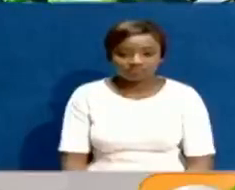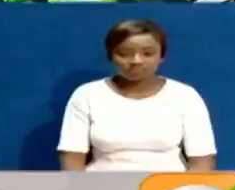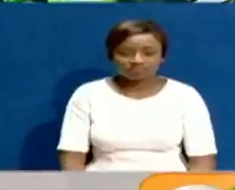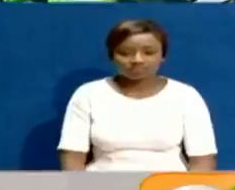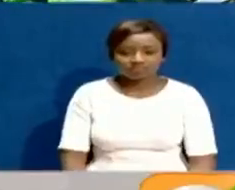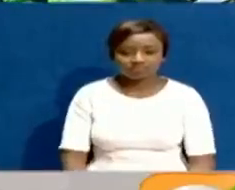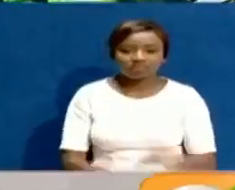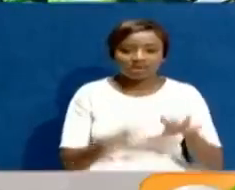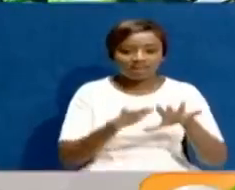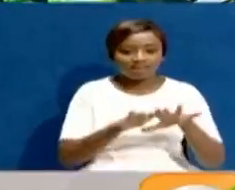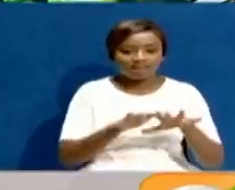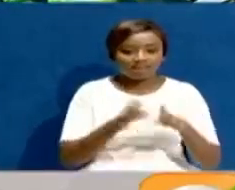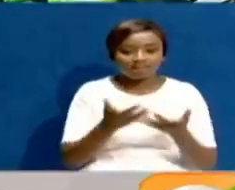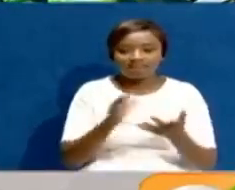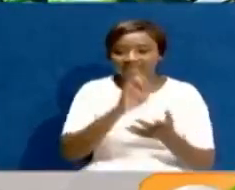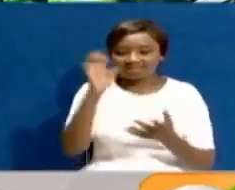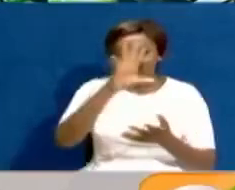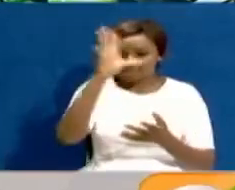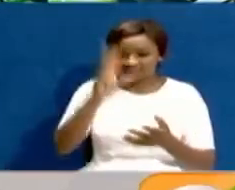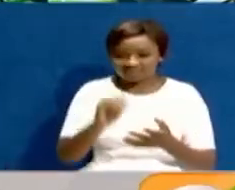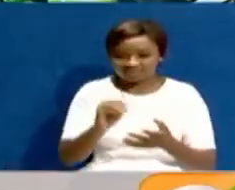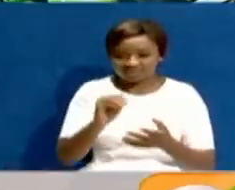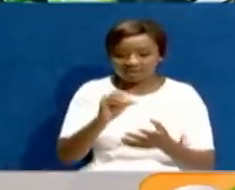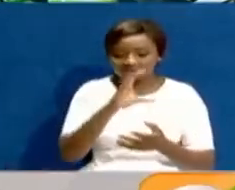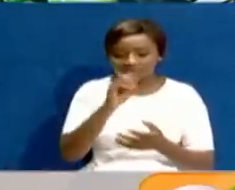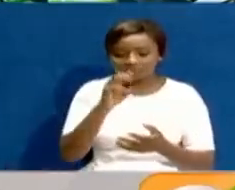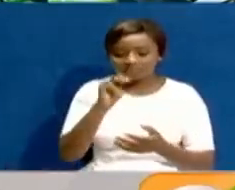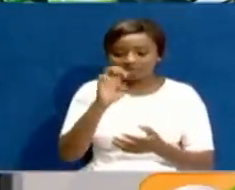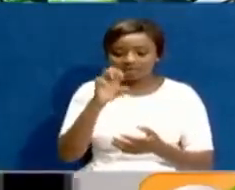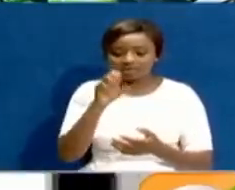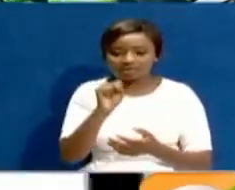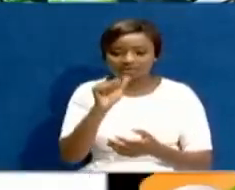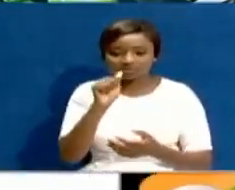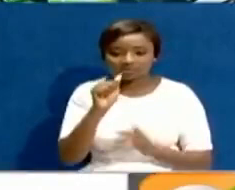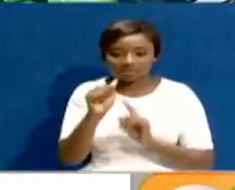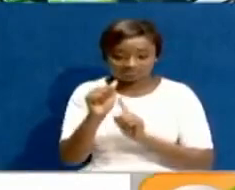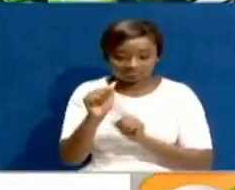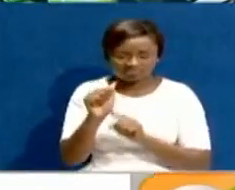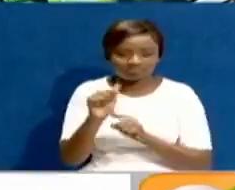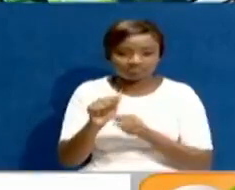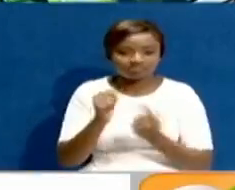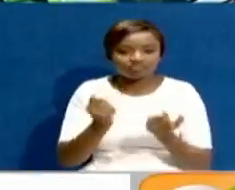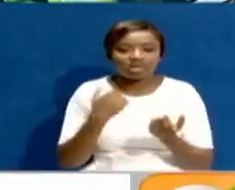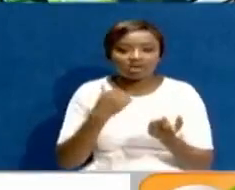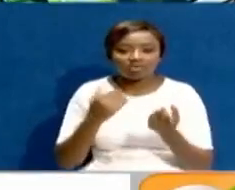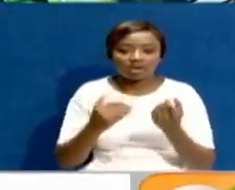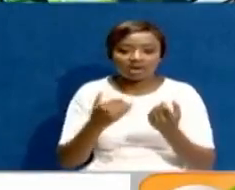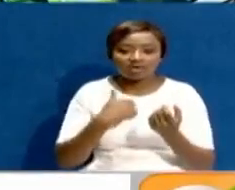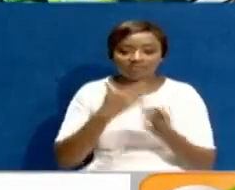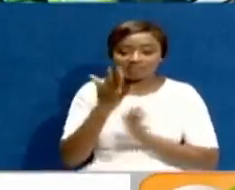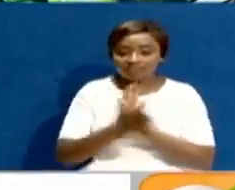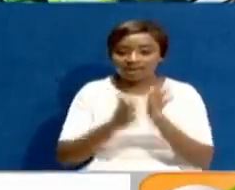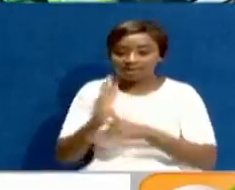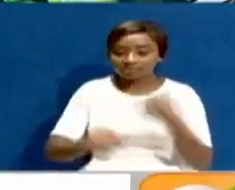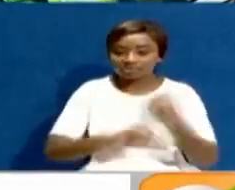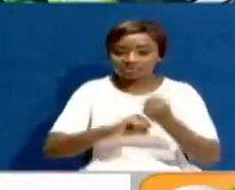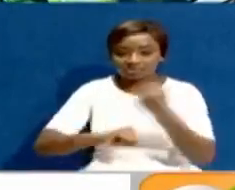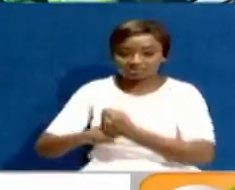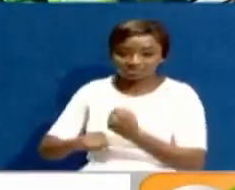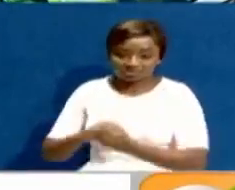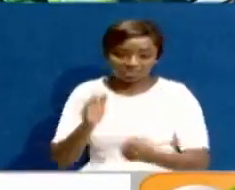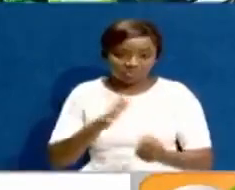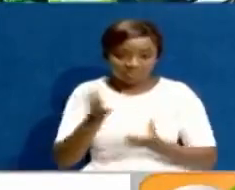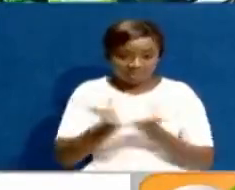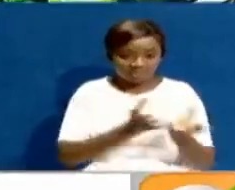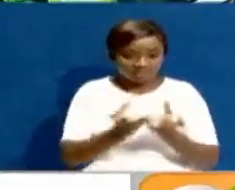Meanwhile, the common market for Eastern and Southern Africa, Comesa, has embarked on an initiative to support women business in the continent. The move is